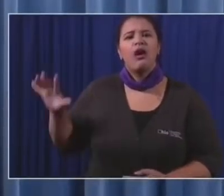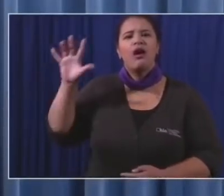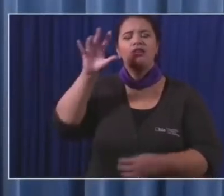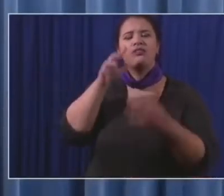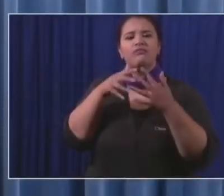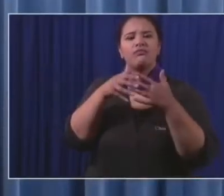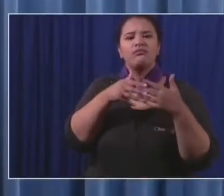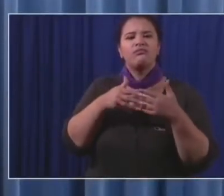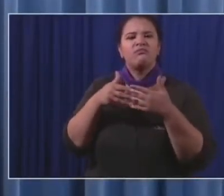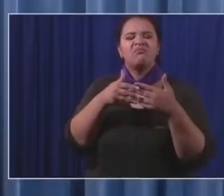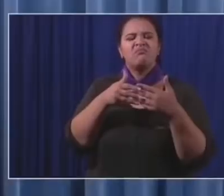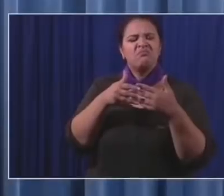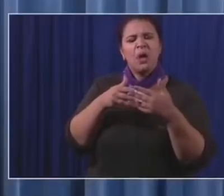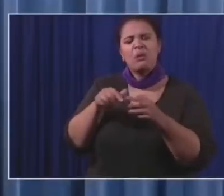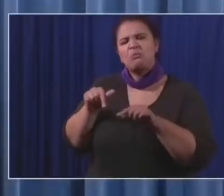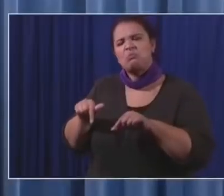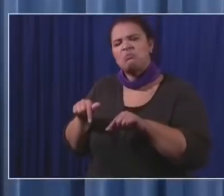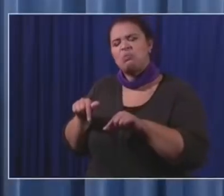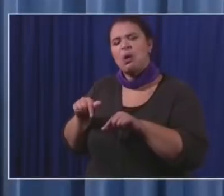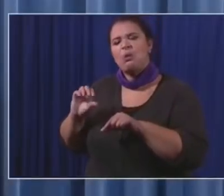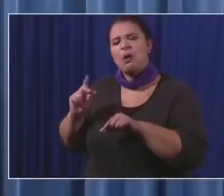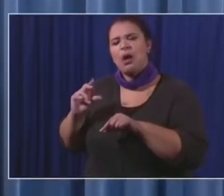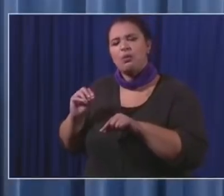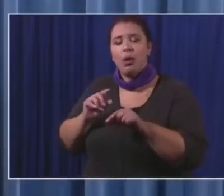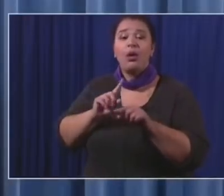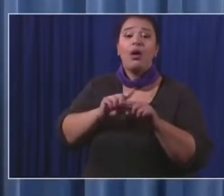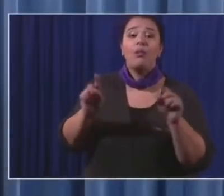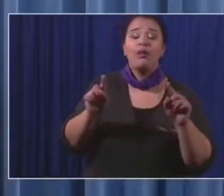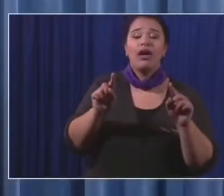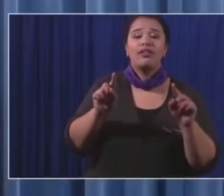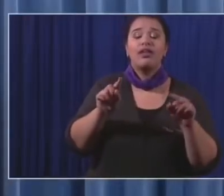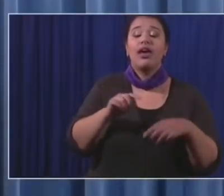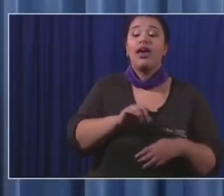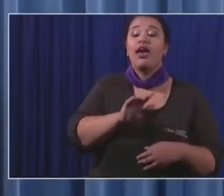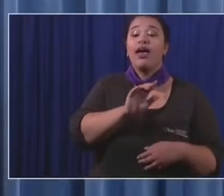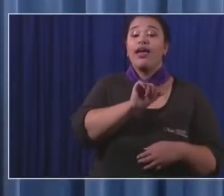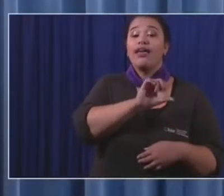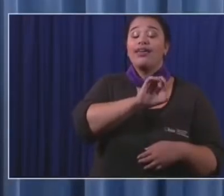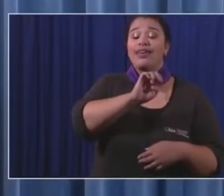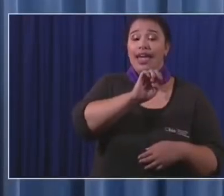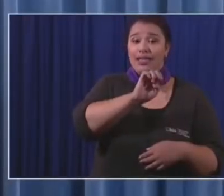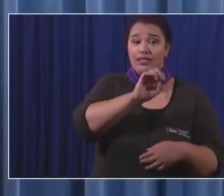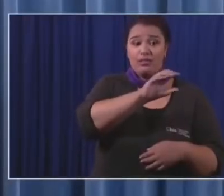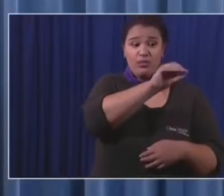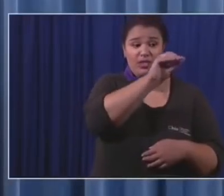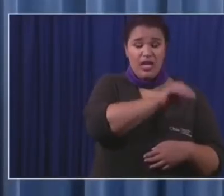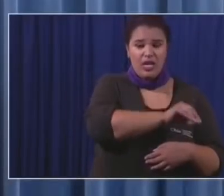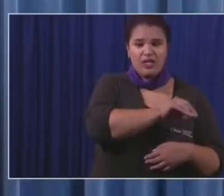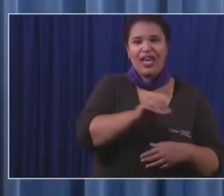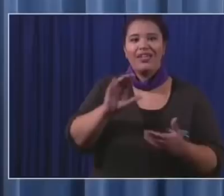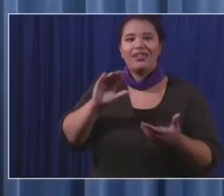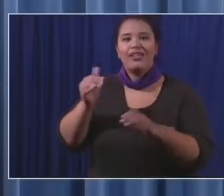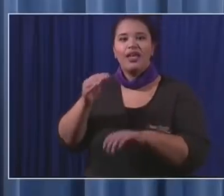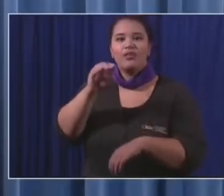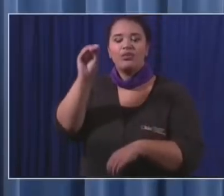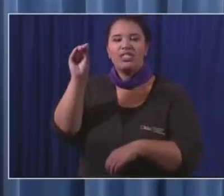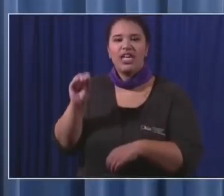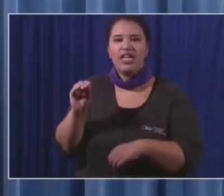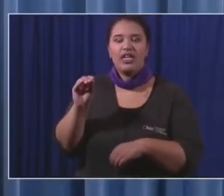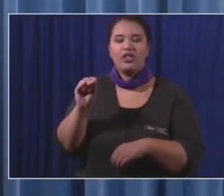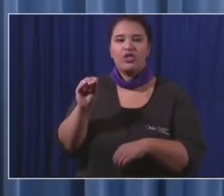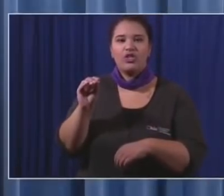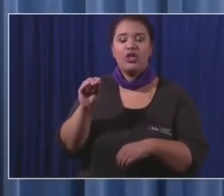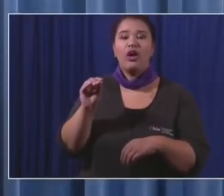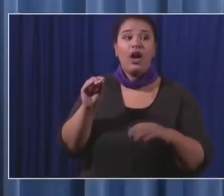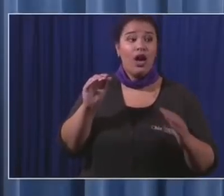Good afternoon, Governor. Jeff Reddick from ABC 6 News here in Columbus. Much has been made lately across the nation, less of an extent in